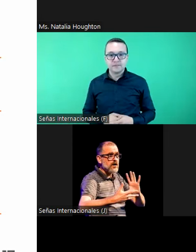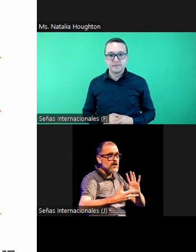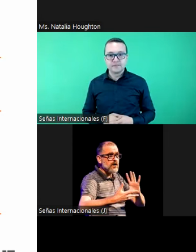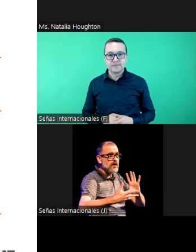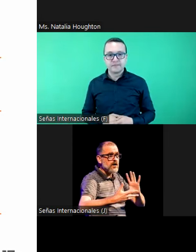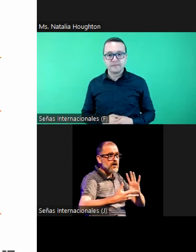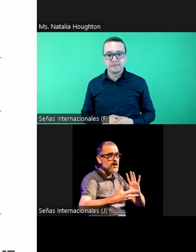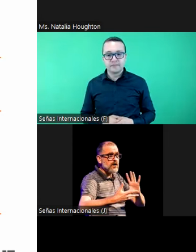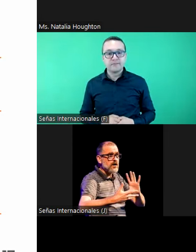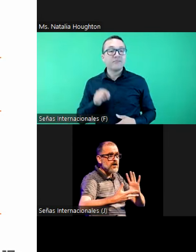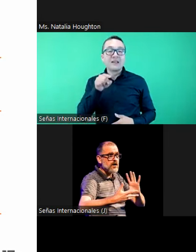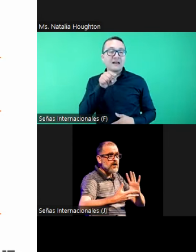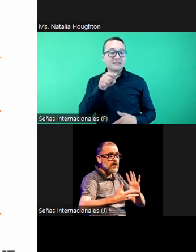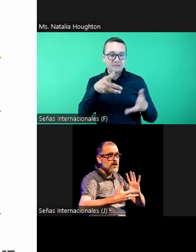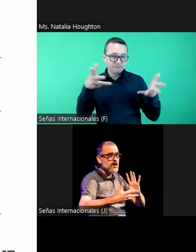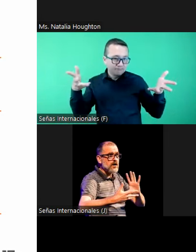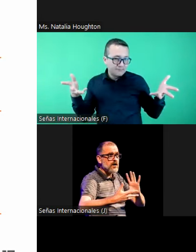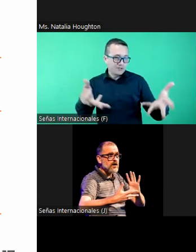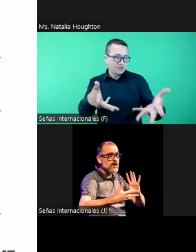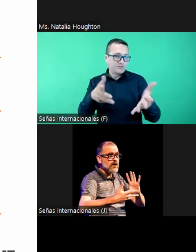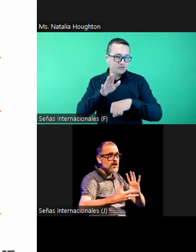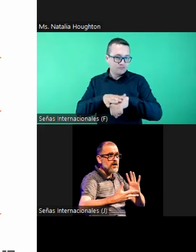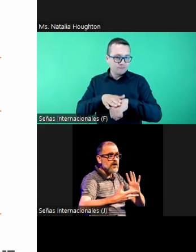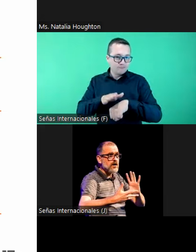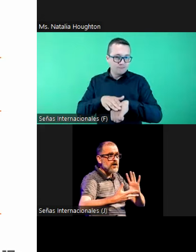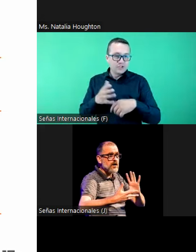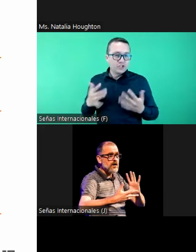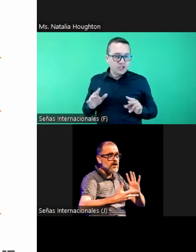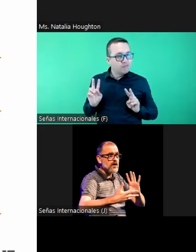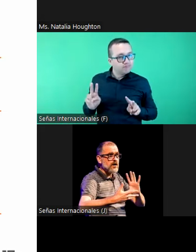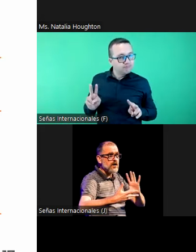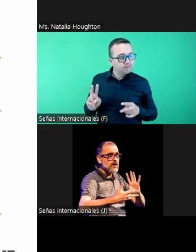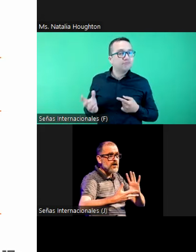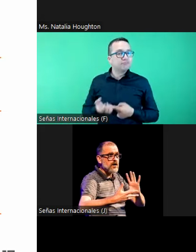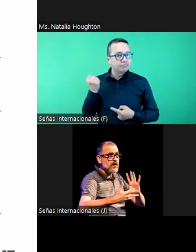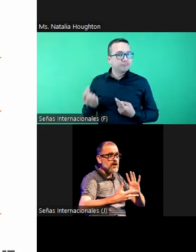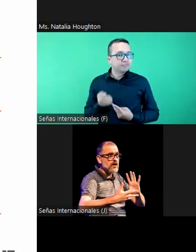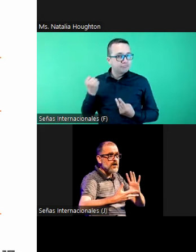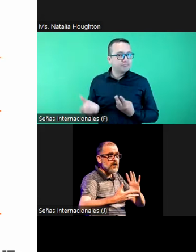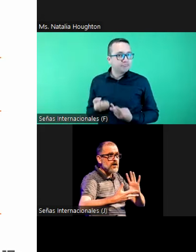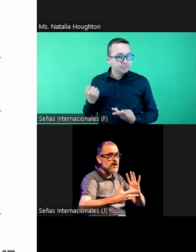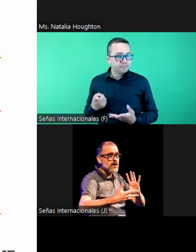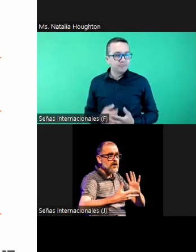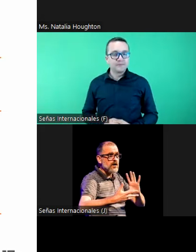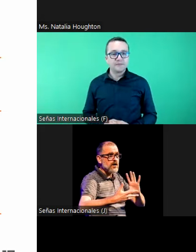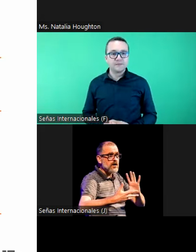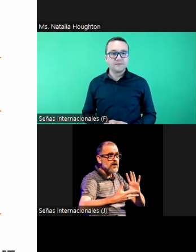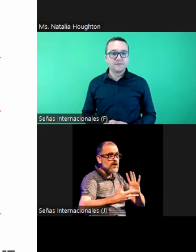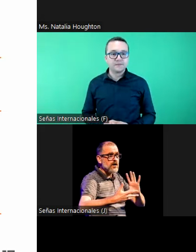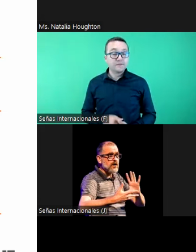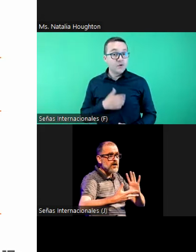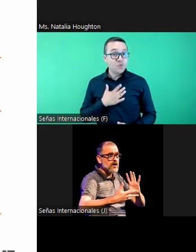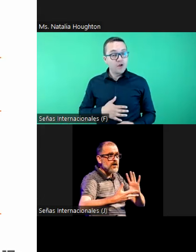of policies, healthcare policies. These are the recommendations that we identified before. I would like to